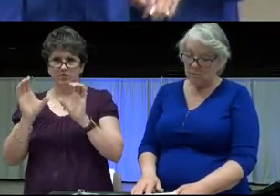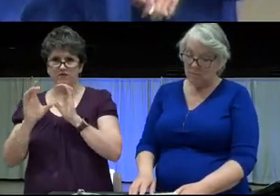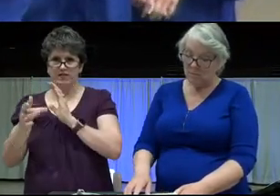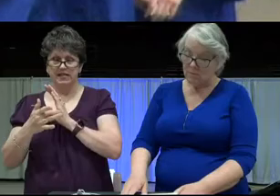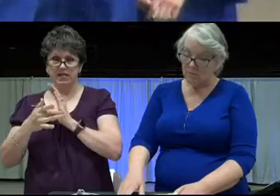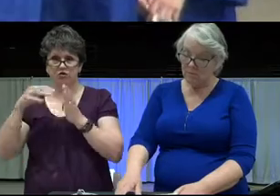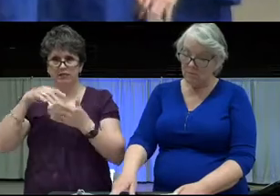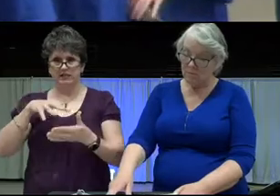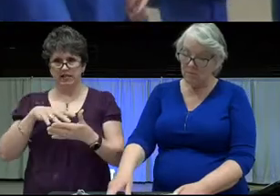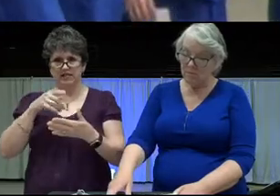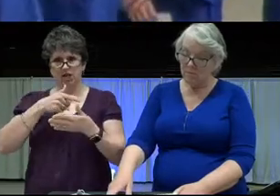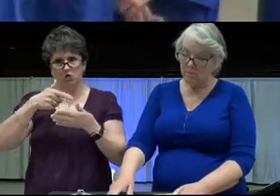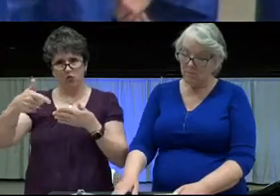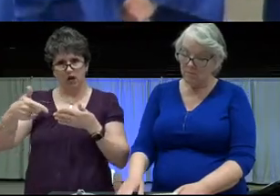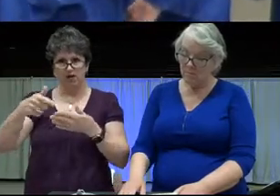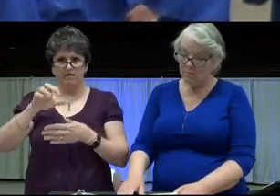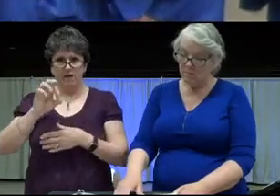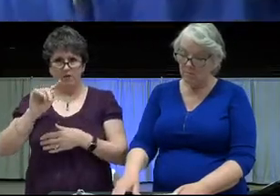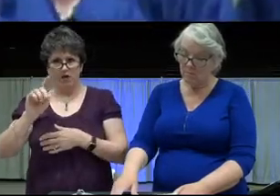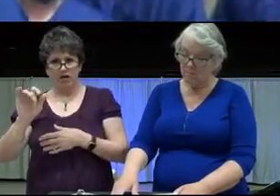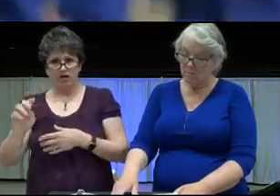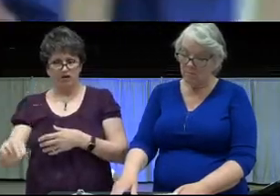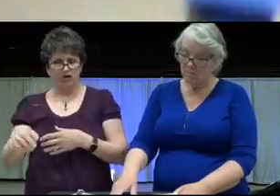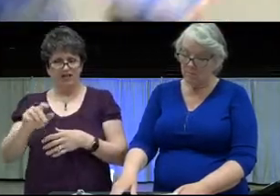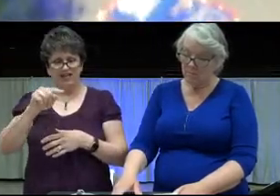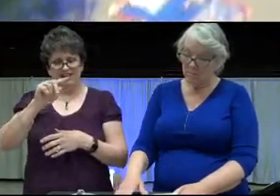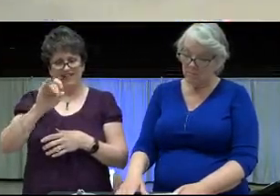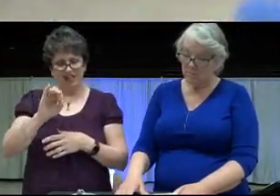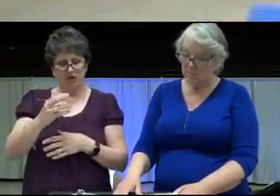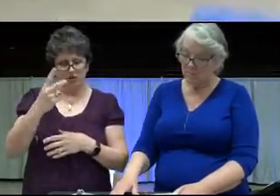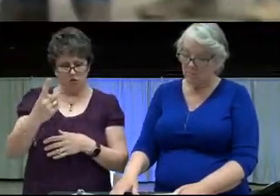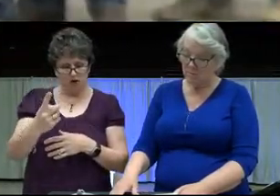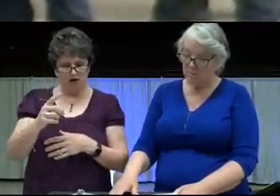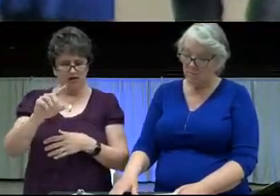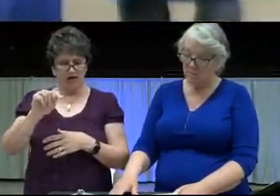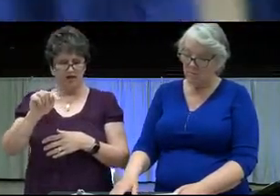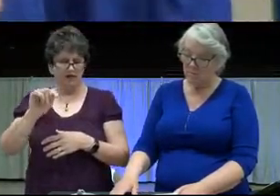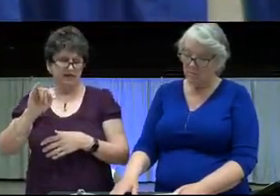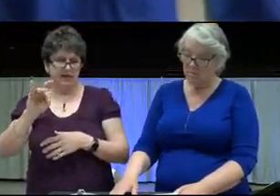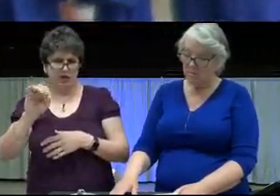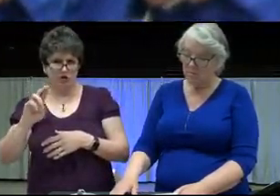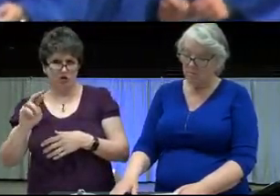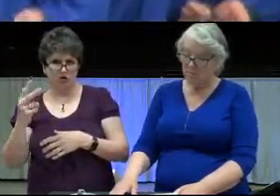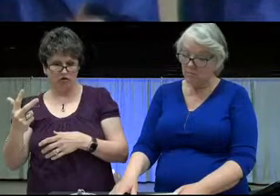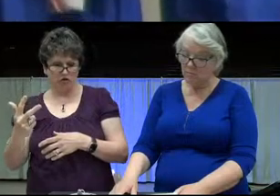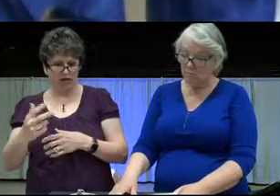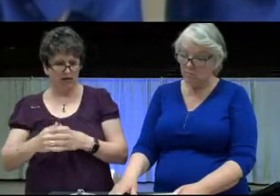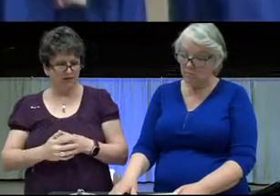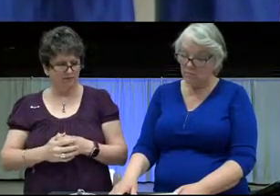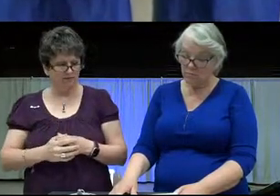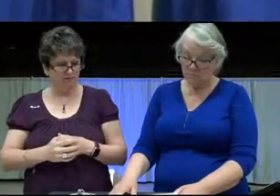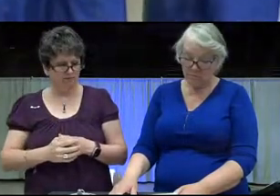of Technical Studies in Welding and Fabrication, Tier 1 and Tier 3.